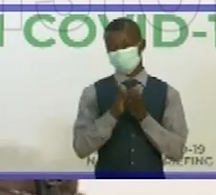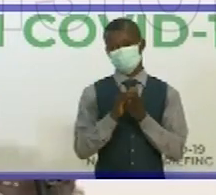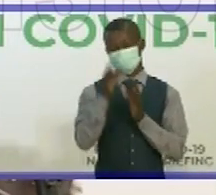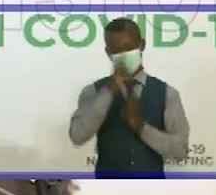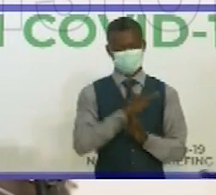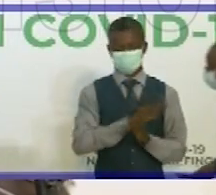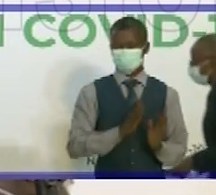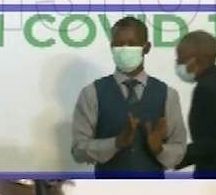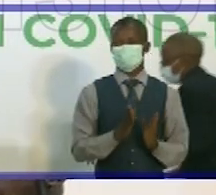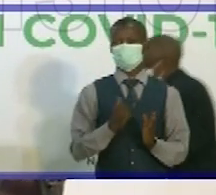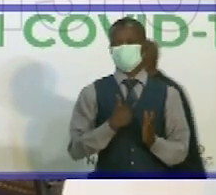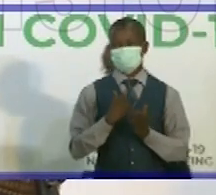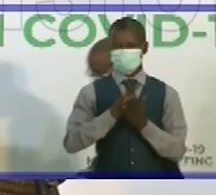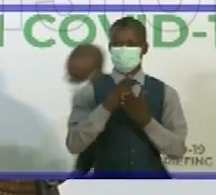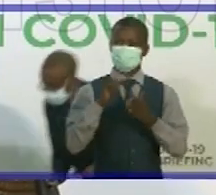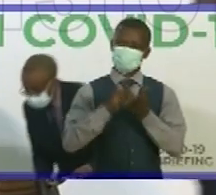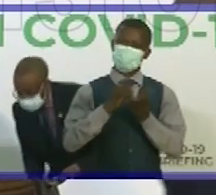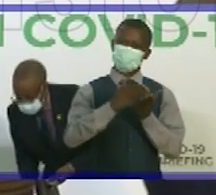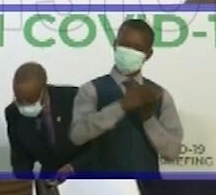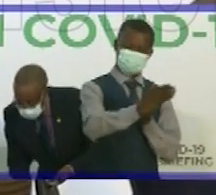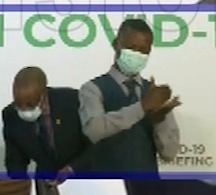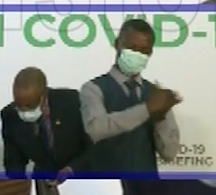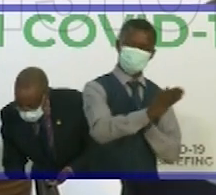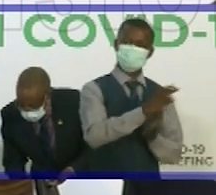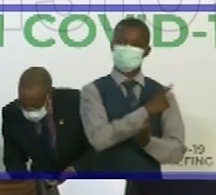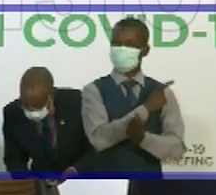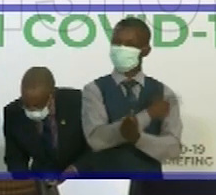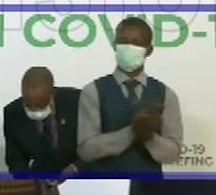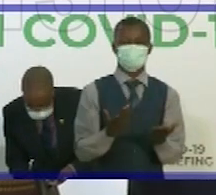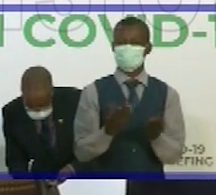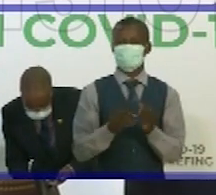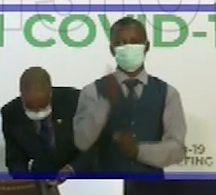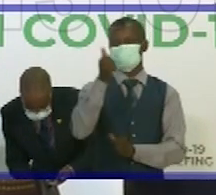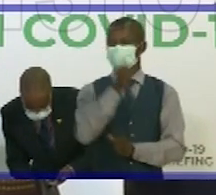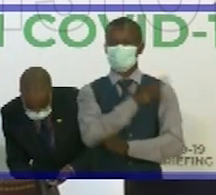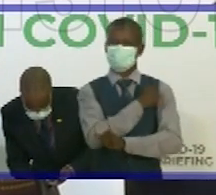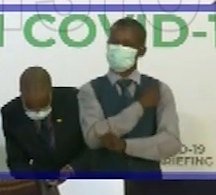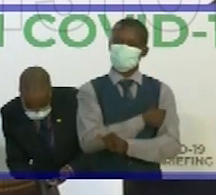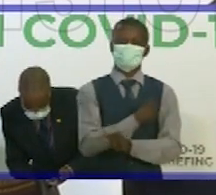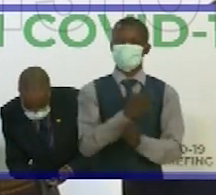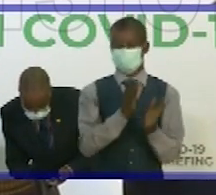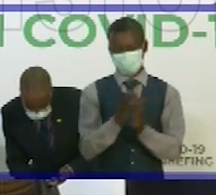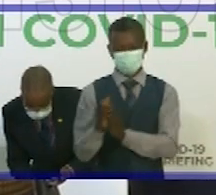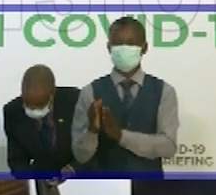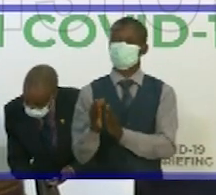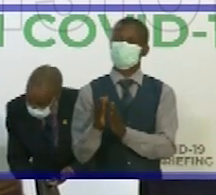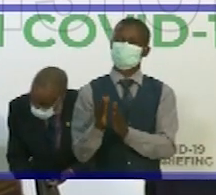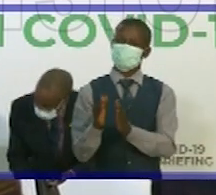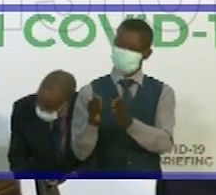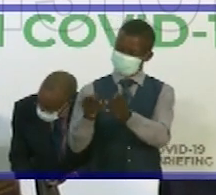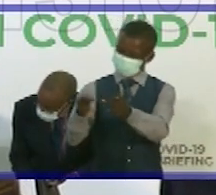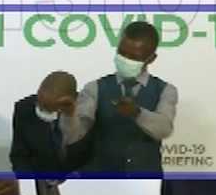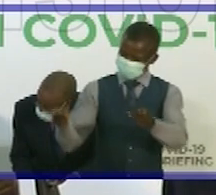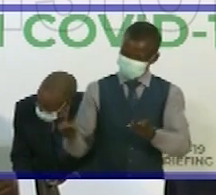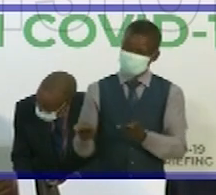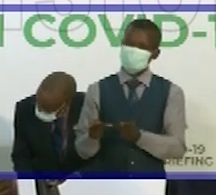and rejecting patients. You know, no hospital should be doing this. Most hospitals have set up holding areas where there's when